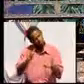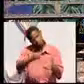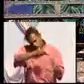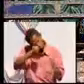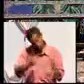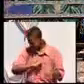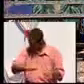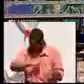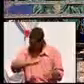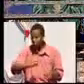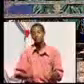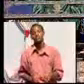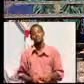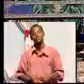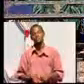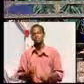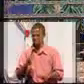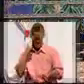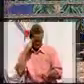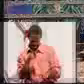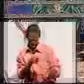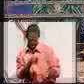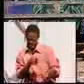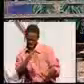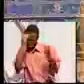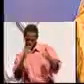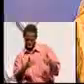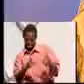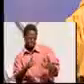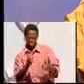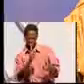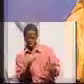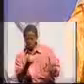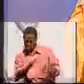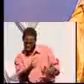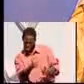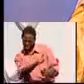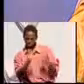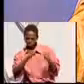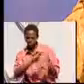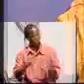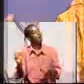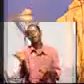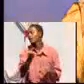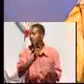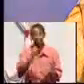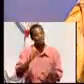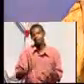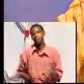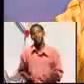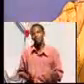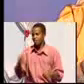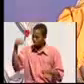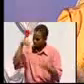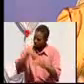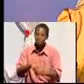work. Let us not assume that, well, they're there, they're disabled, they can't do it, but allow them to come. You know, look at their certificates,